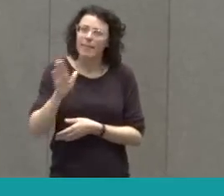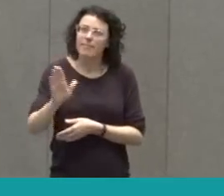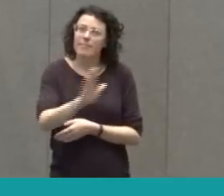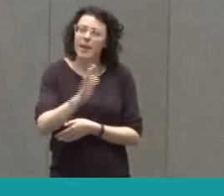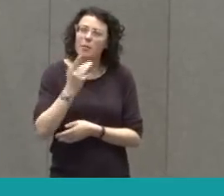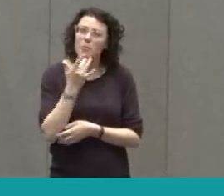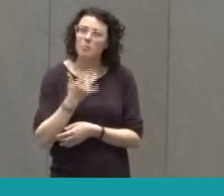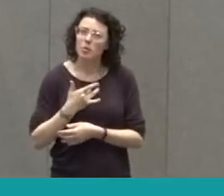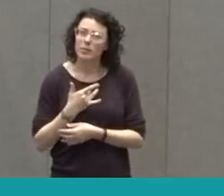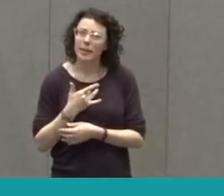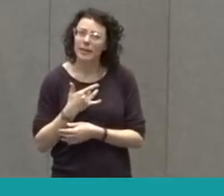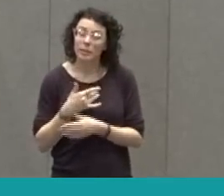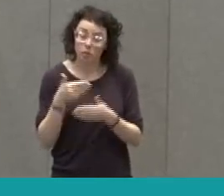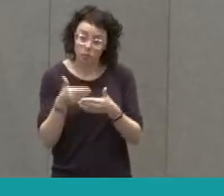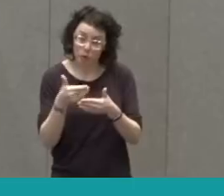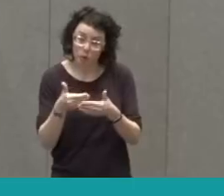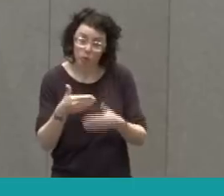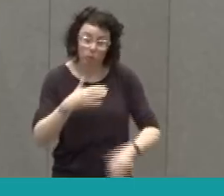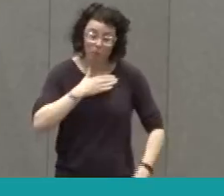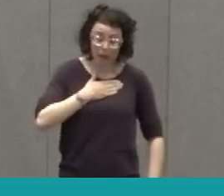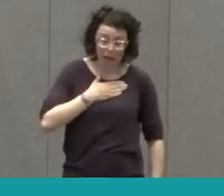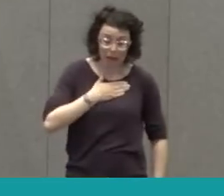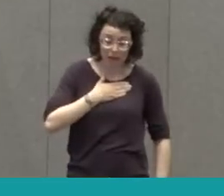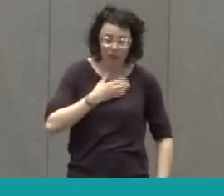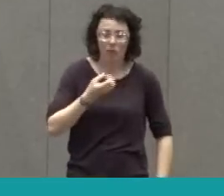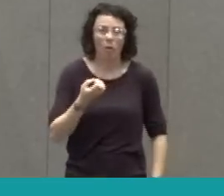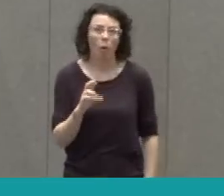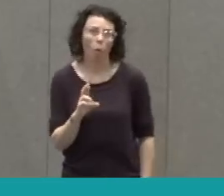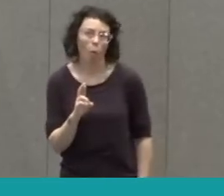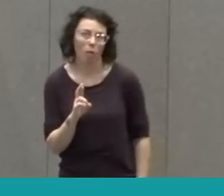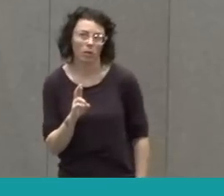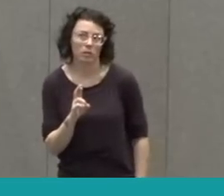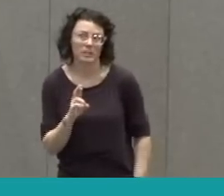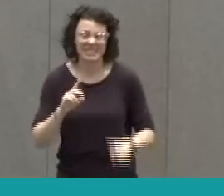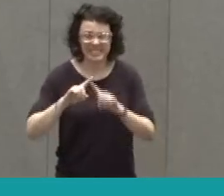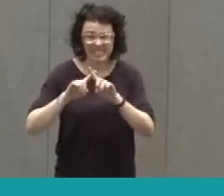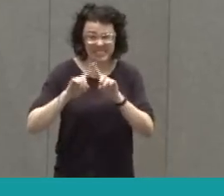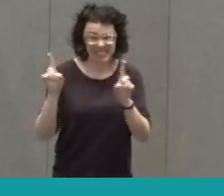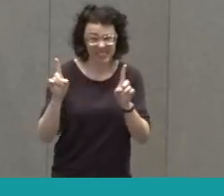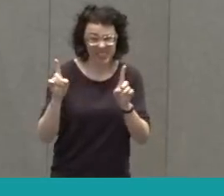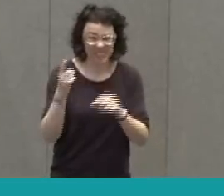they're like on the opposite ends and maybe they're a half year different from you.